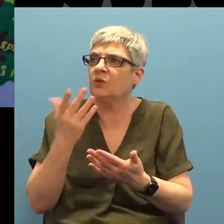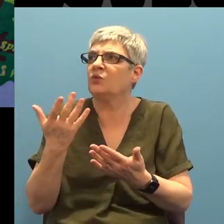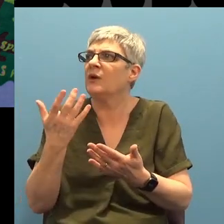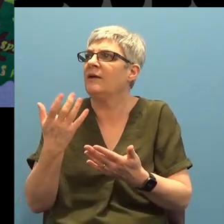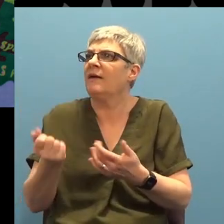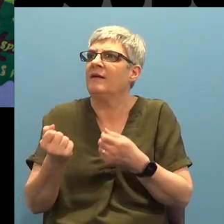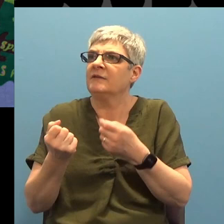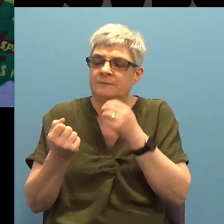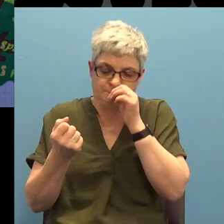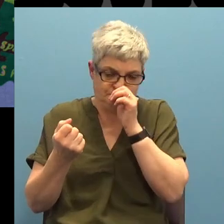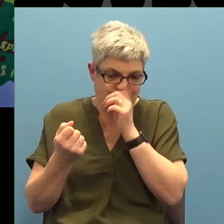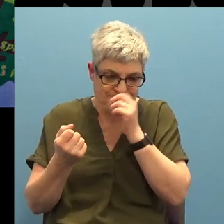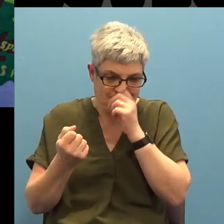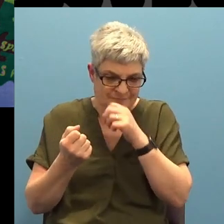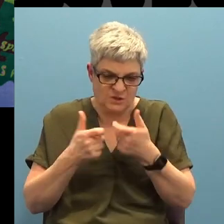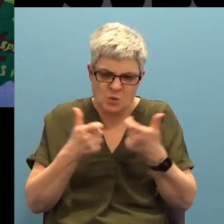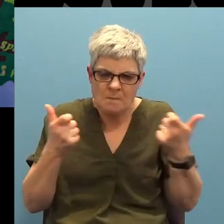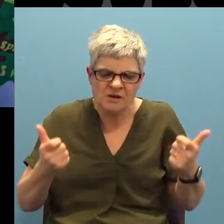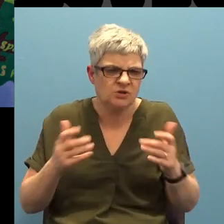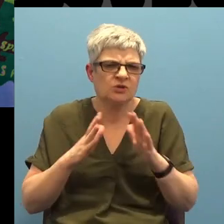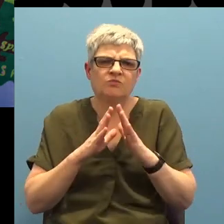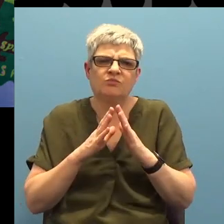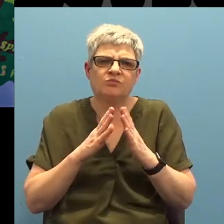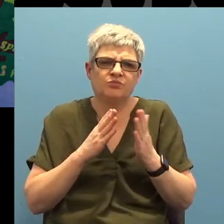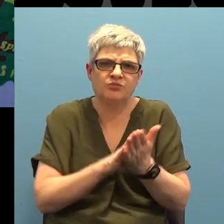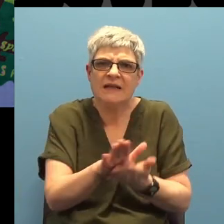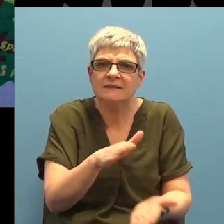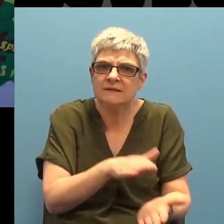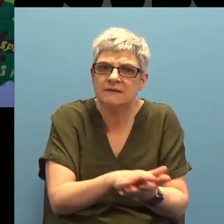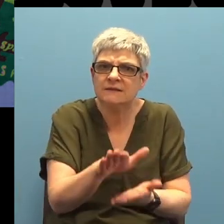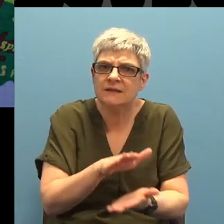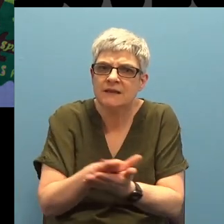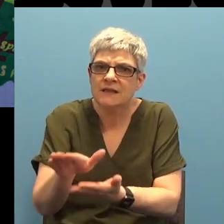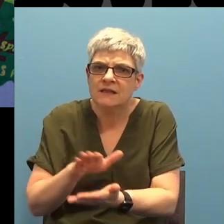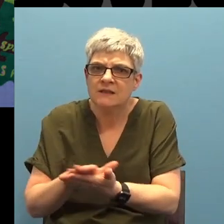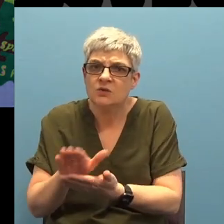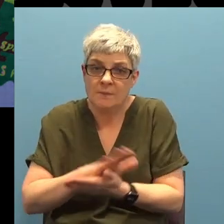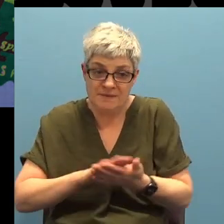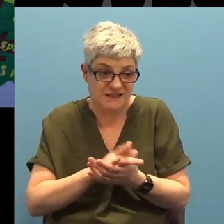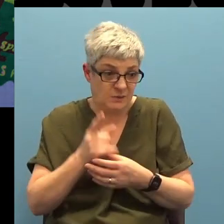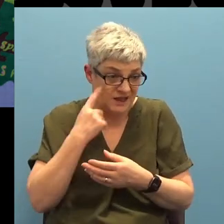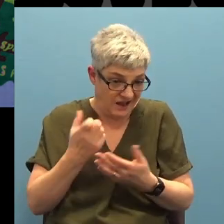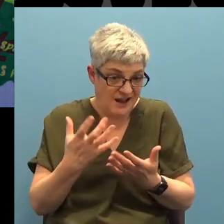to print copies that we could have at affordable prices.